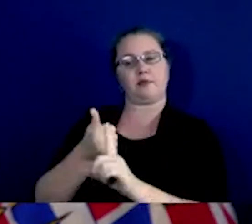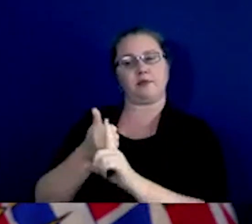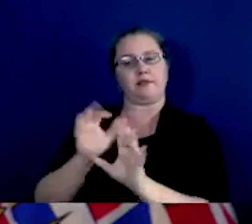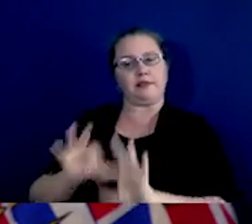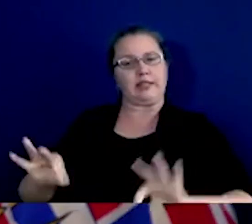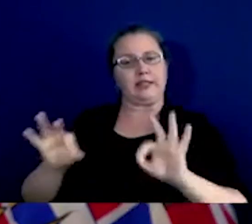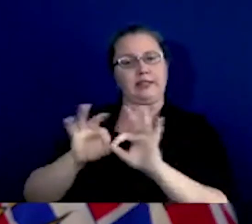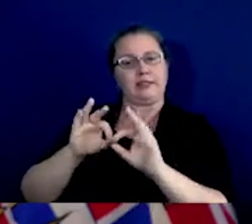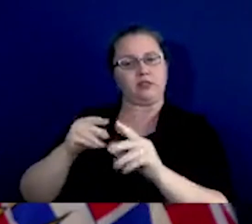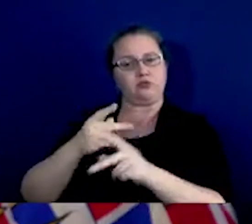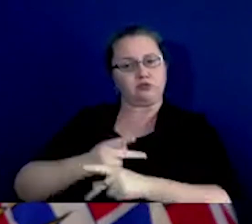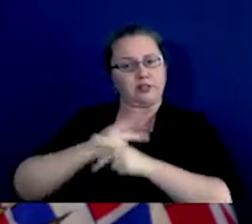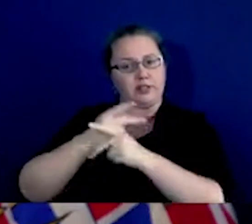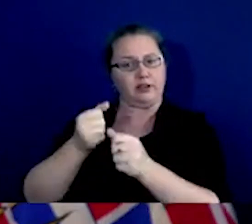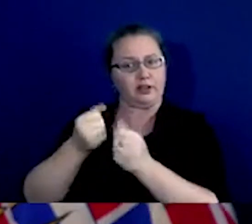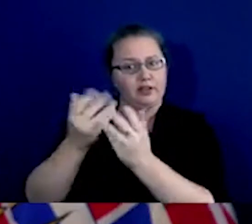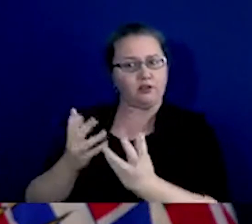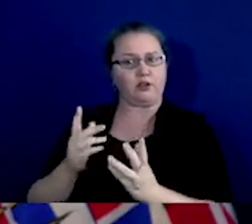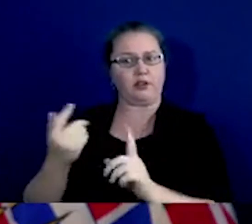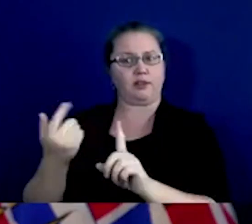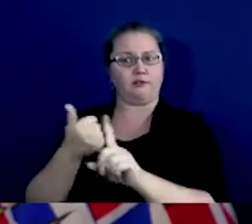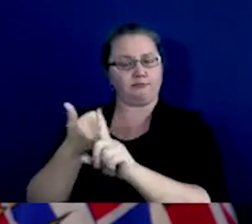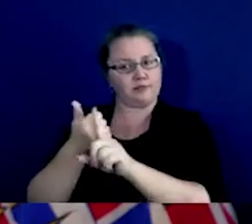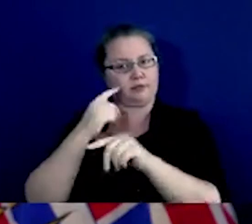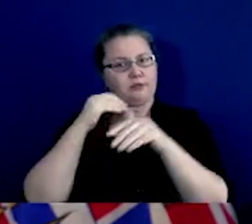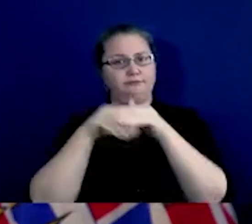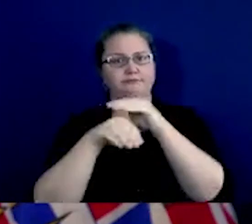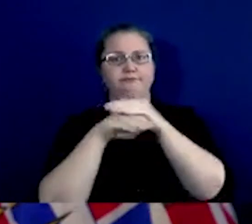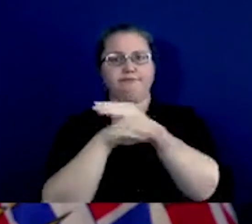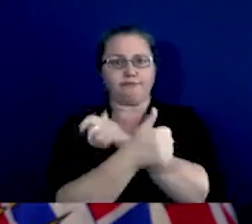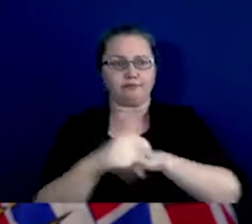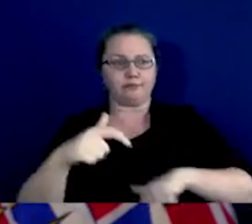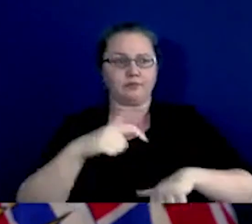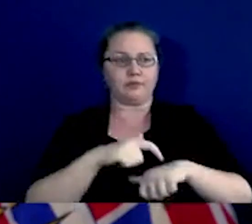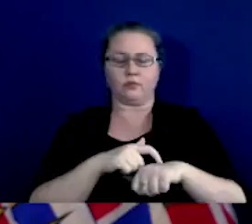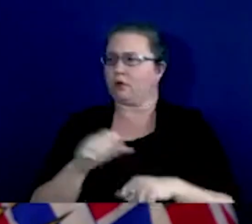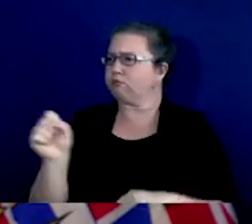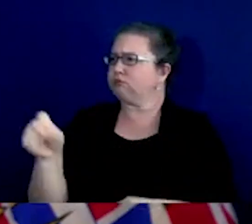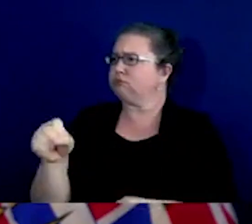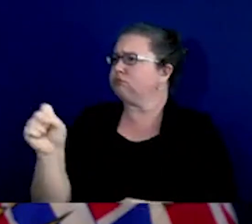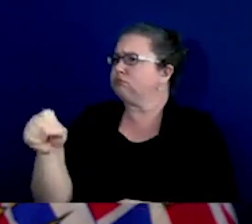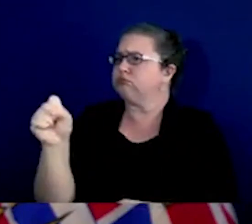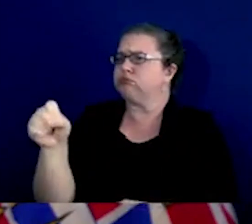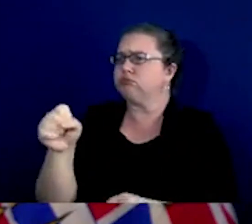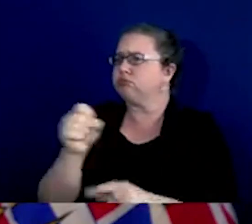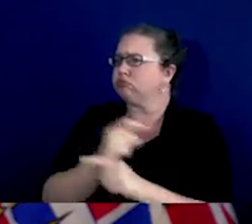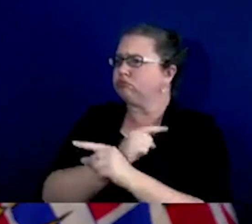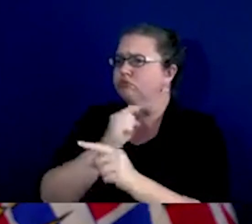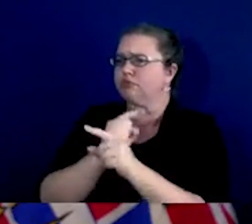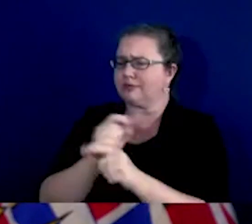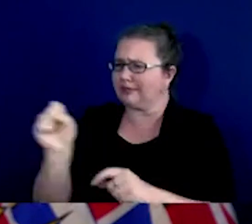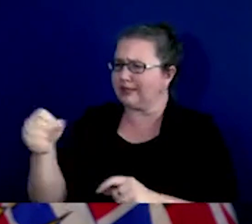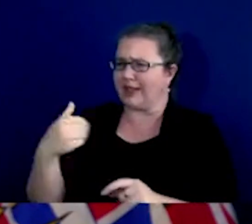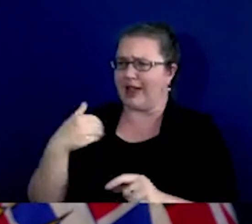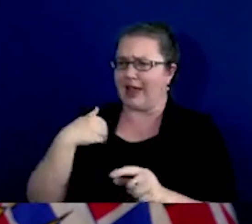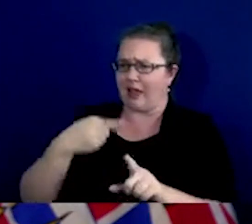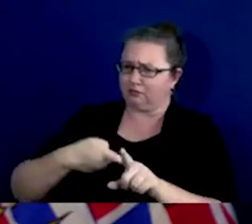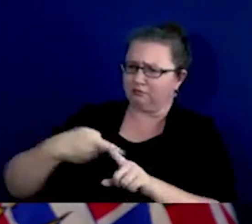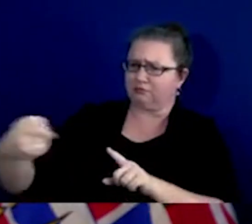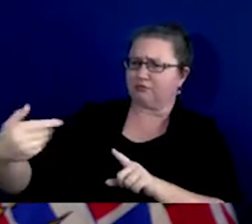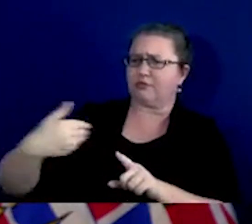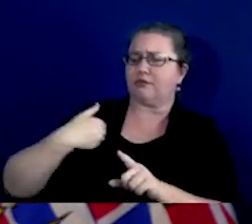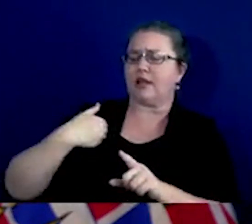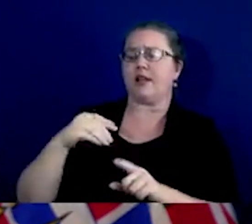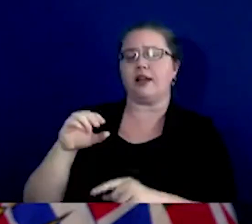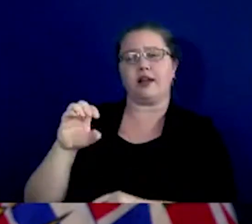that they're not being assessed properly by the facility that their loved one is in, there is a patient safety